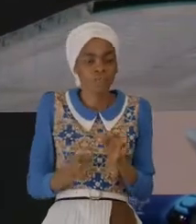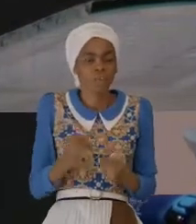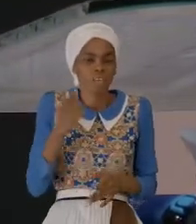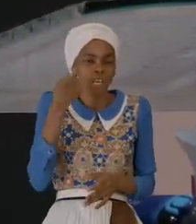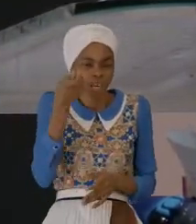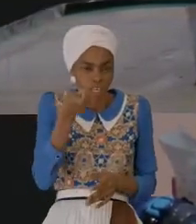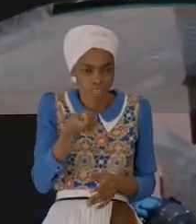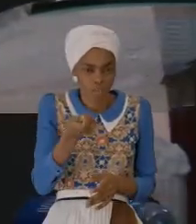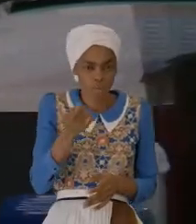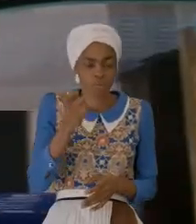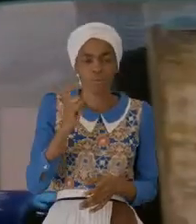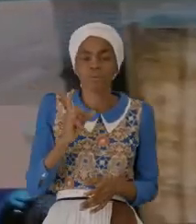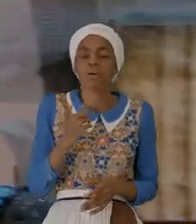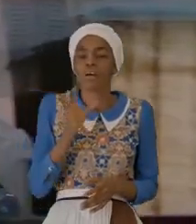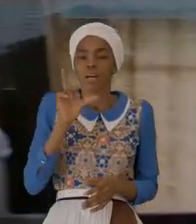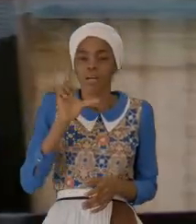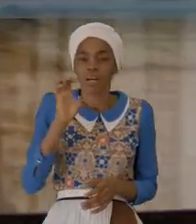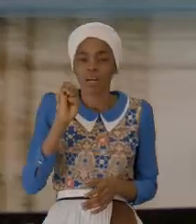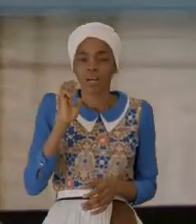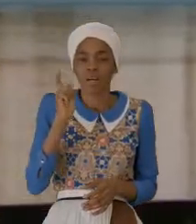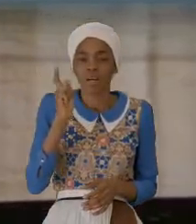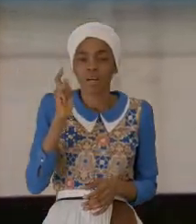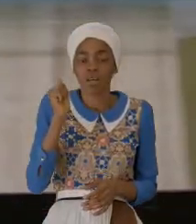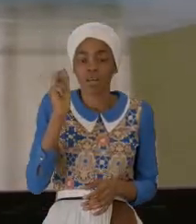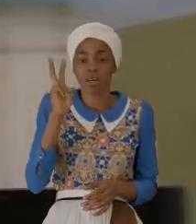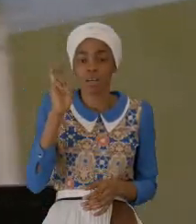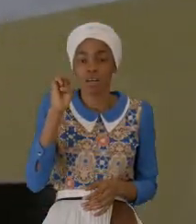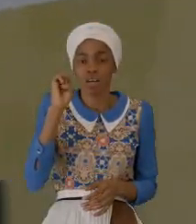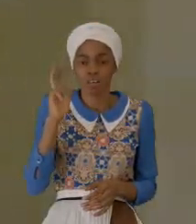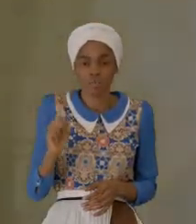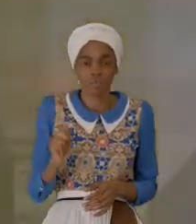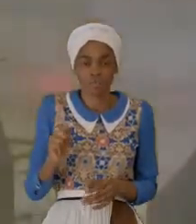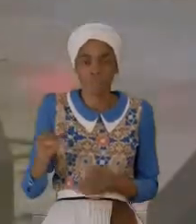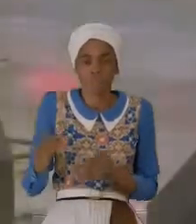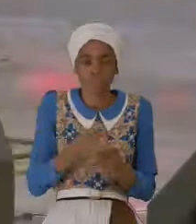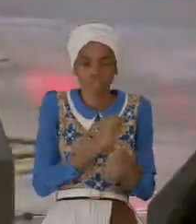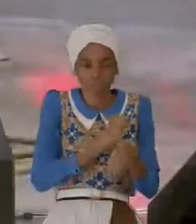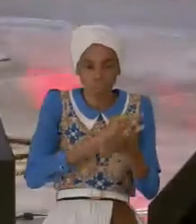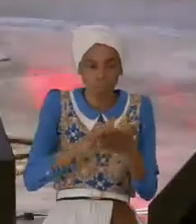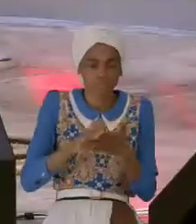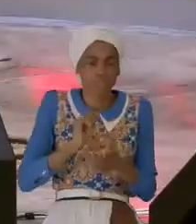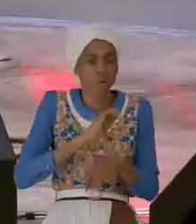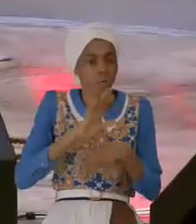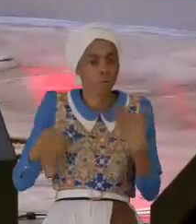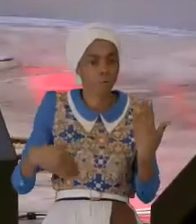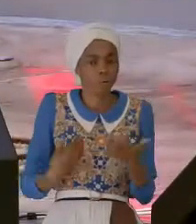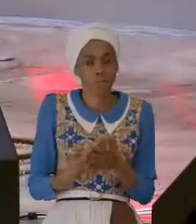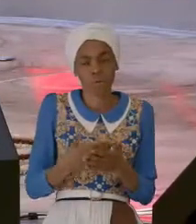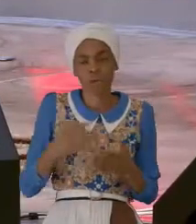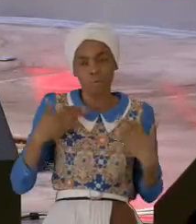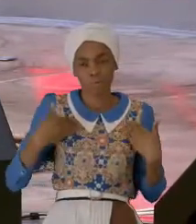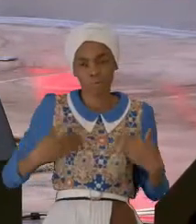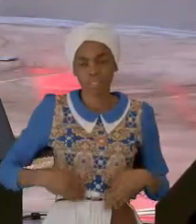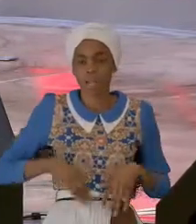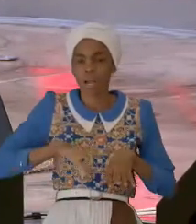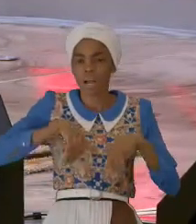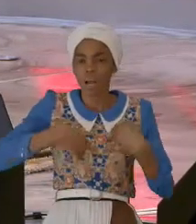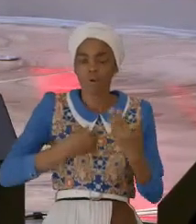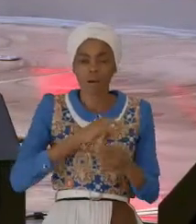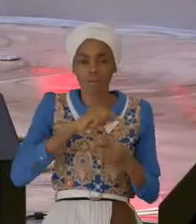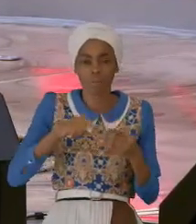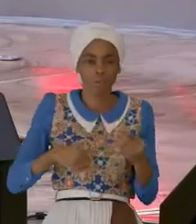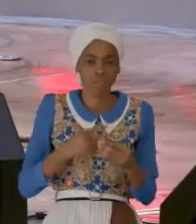he about a lot of Leaven what do you get all the things